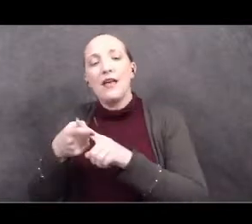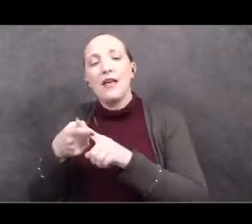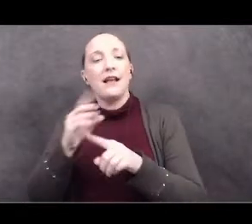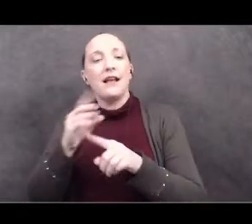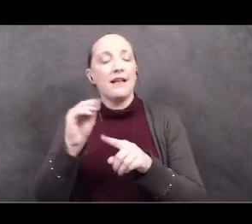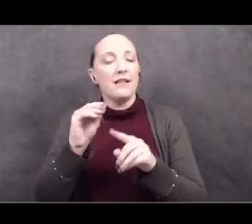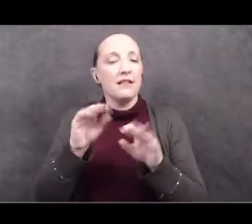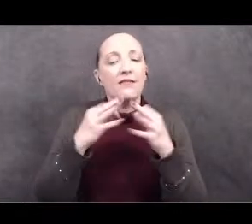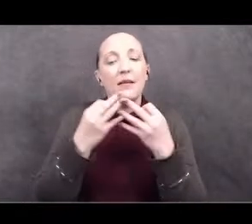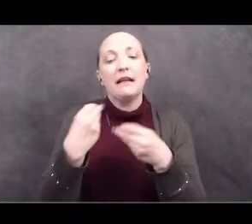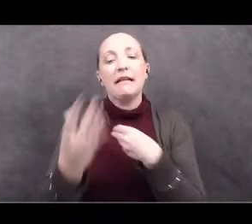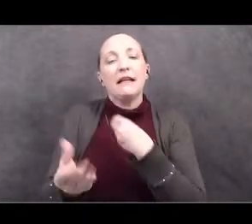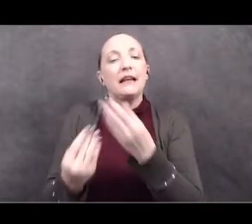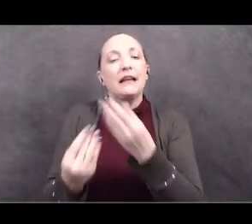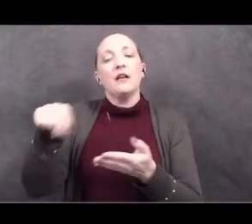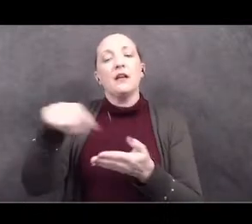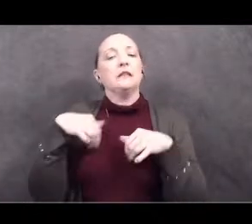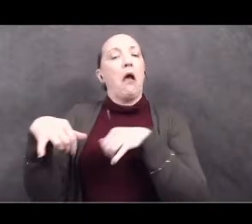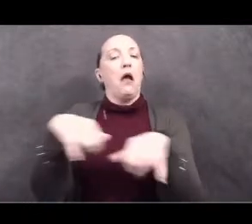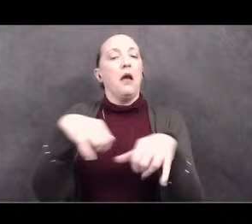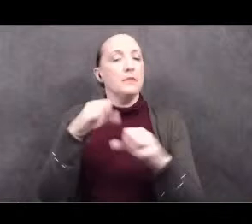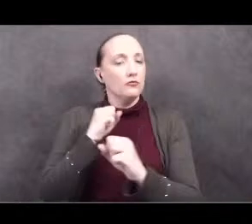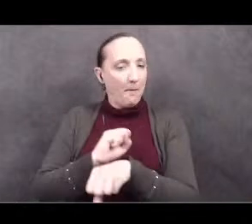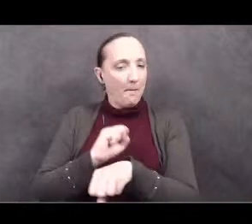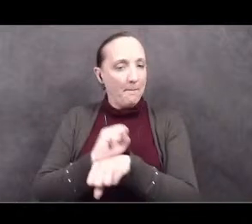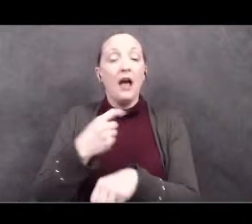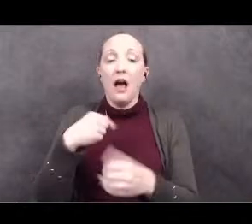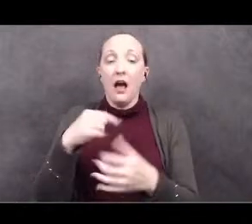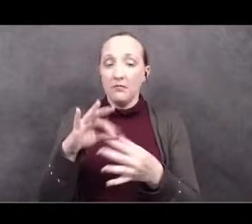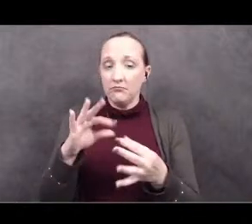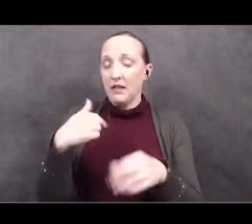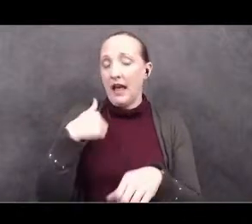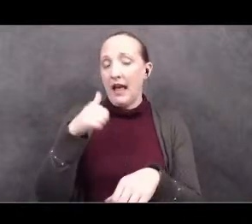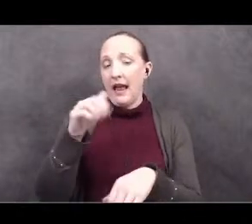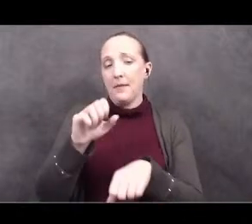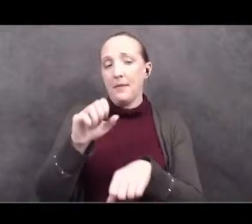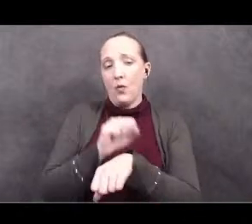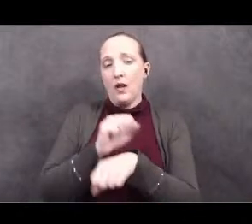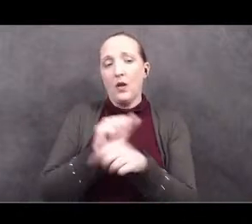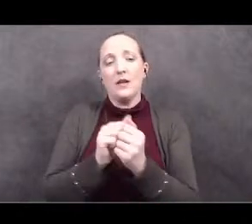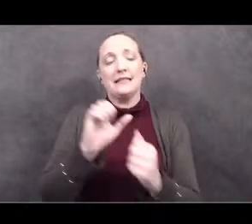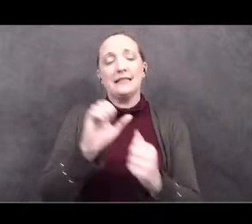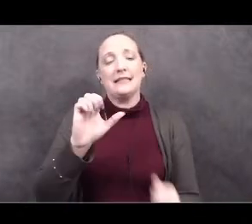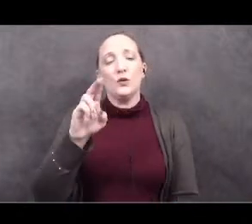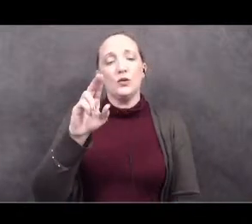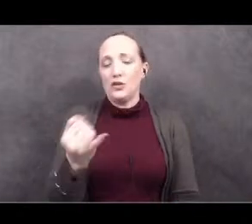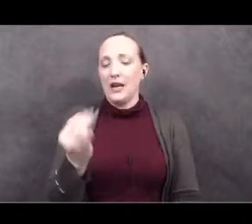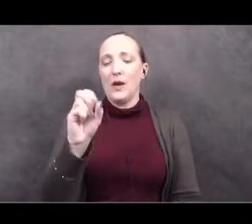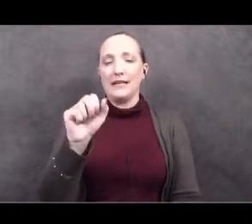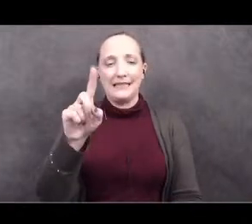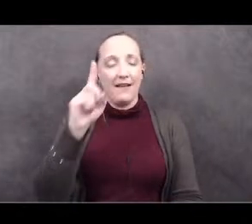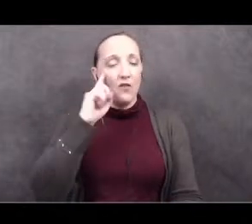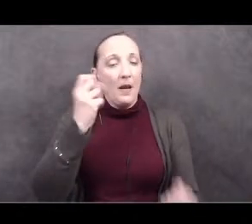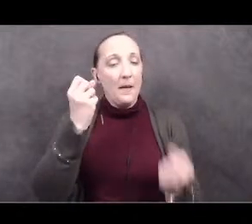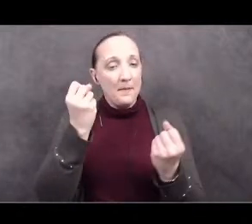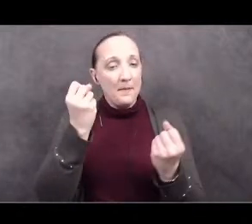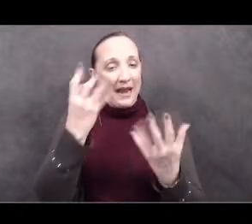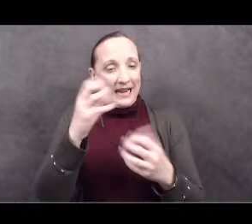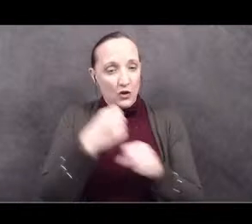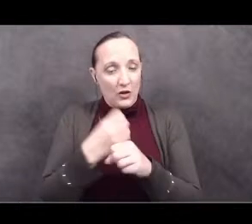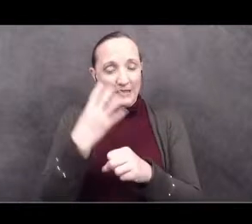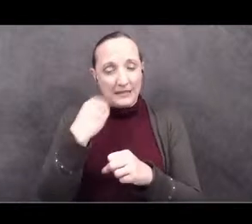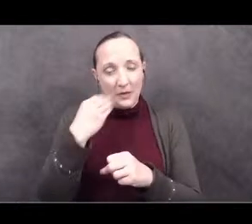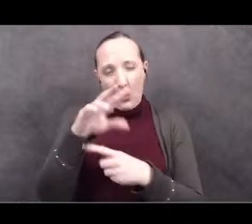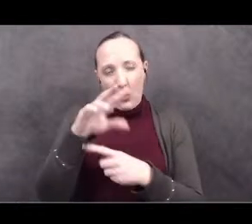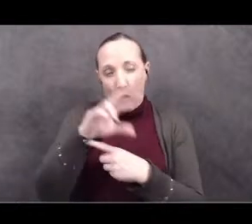giving them jobs as I have stated before I have been an employee with the Colton school district for 30 years and have many years of experience and